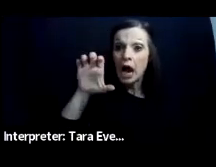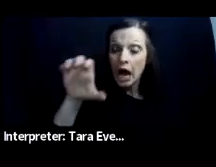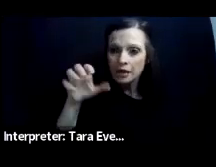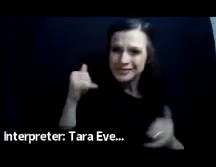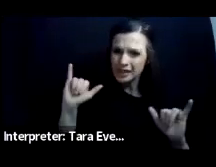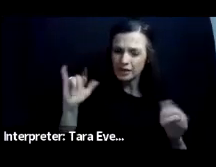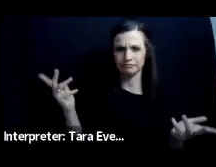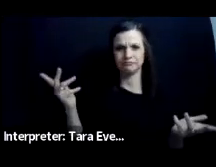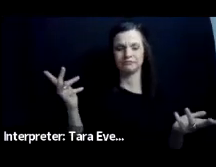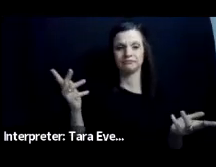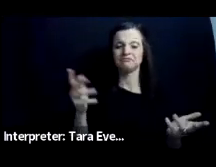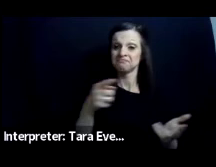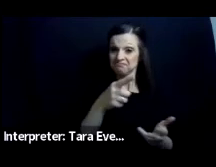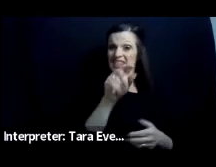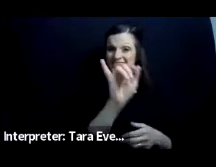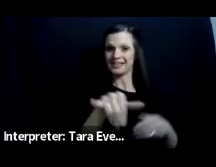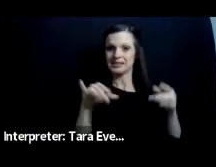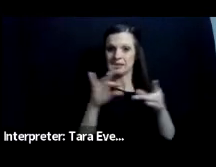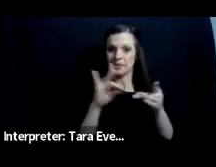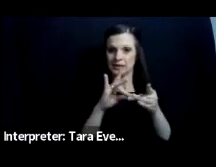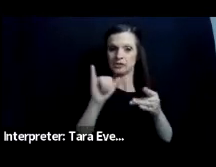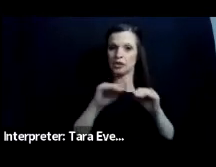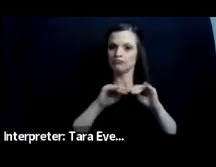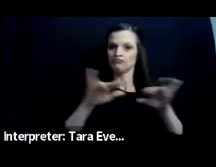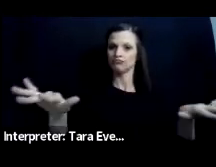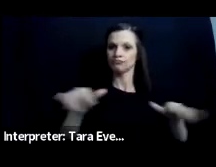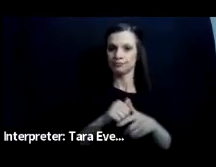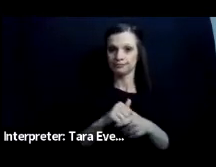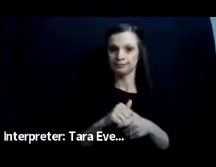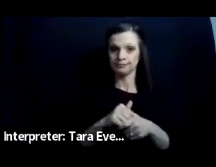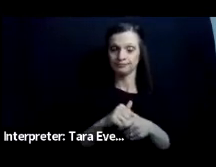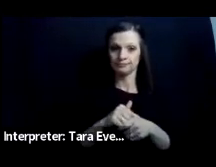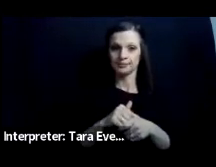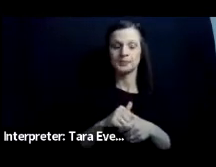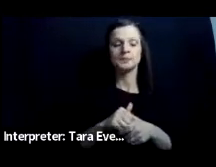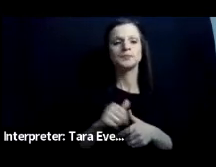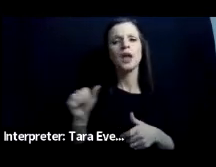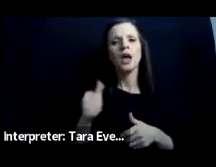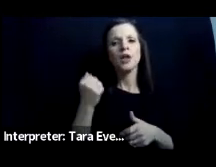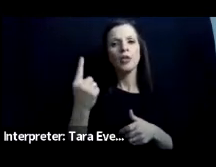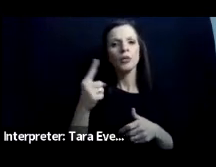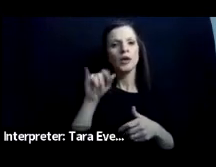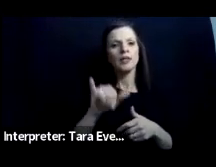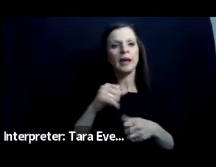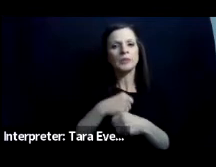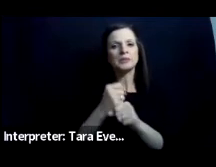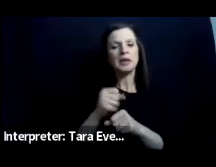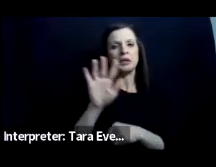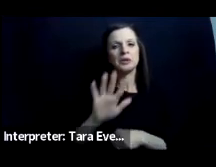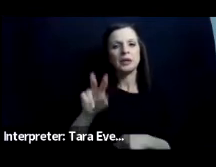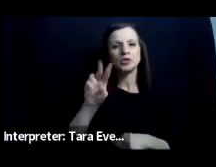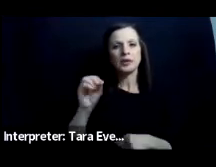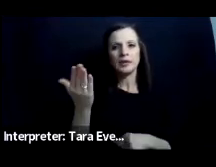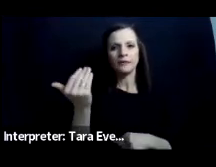again, that's the message that is conveyed. Another one that was done probably around 2015 that Time did, and I